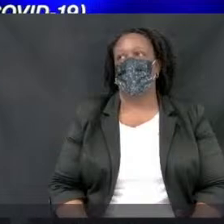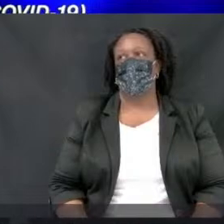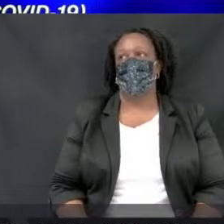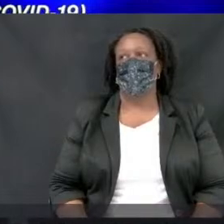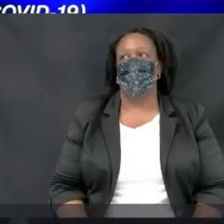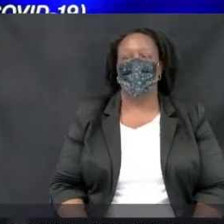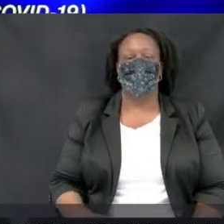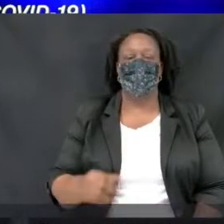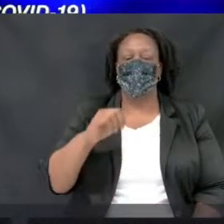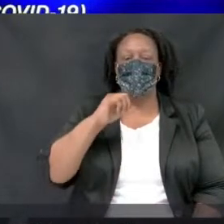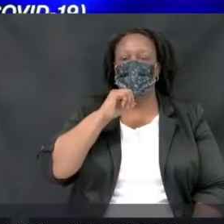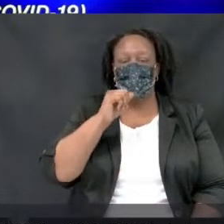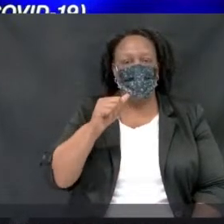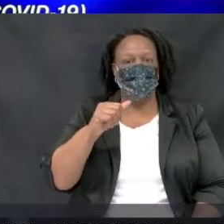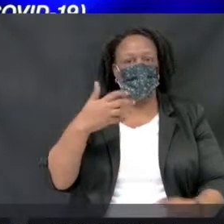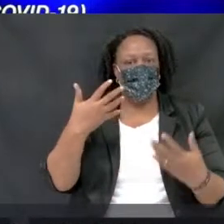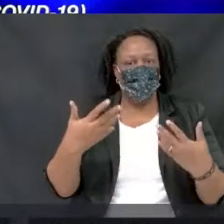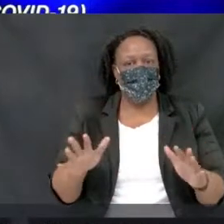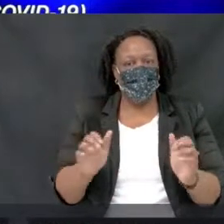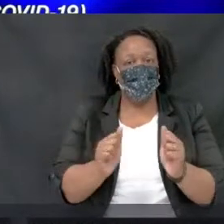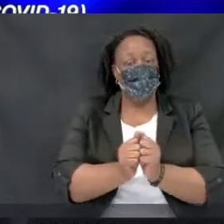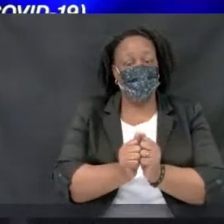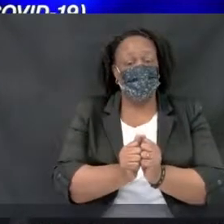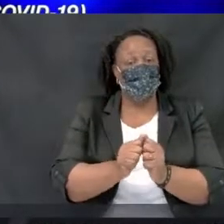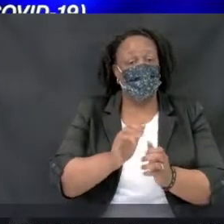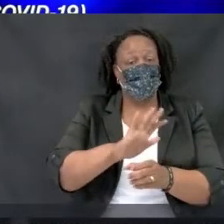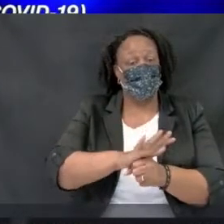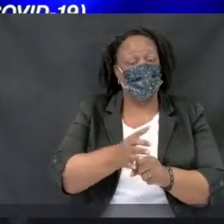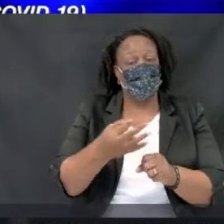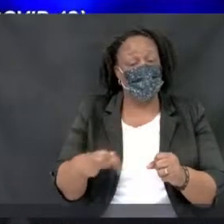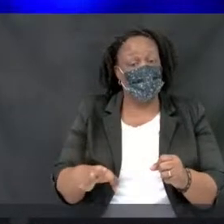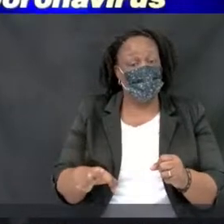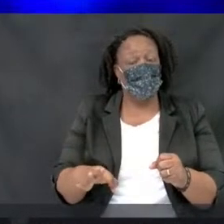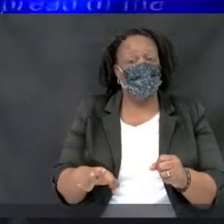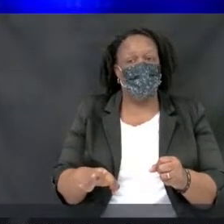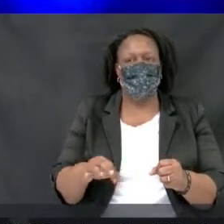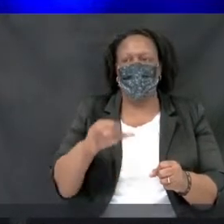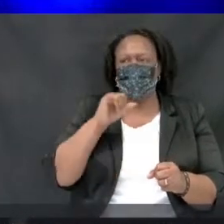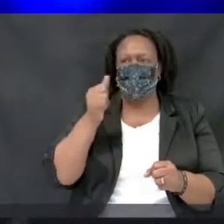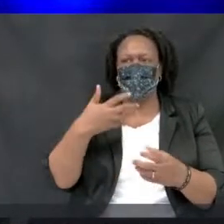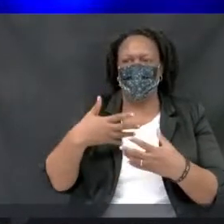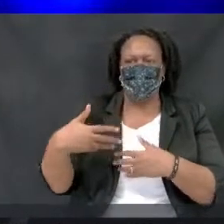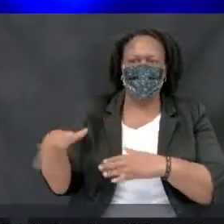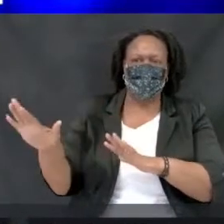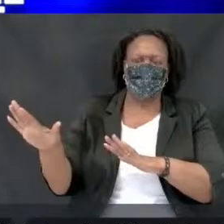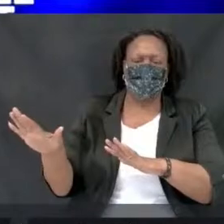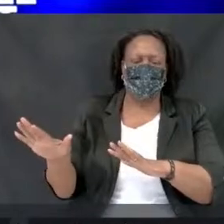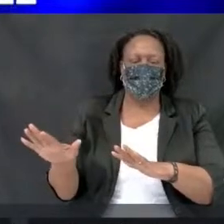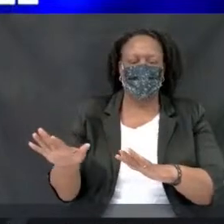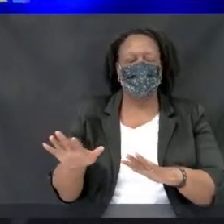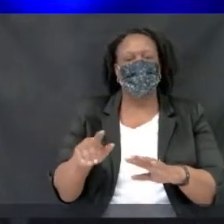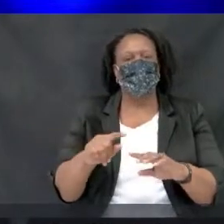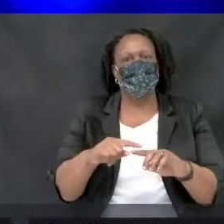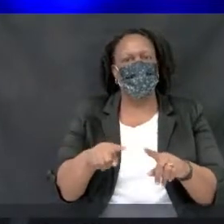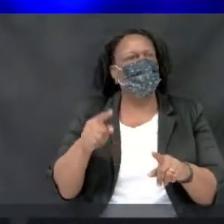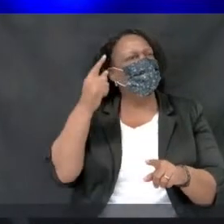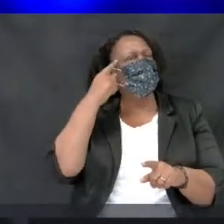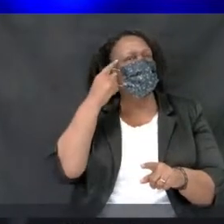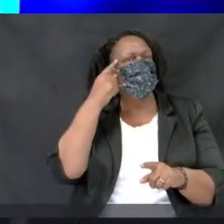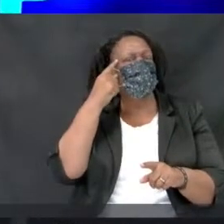are not out of the pandemic. It seems as though it's just not going away. When we think that we